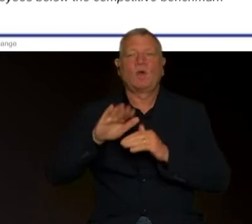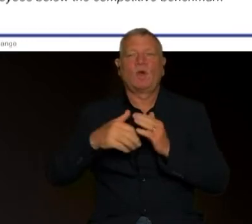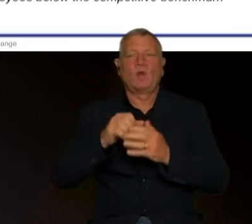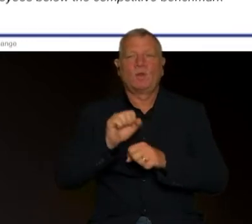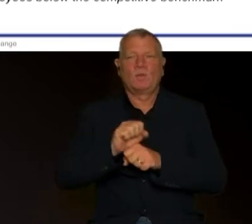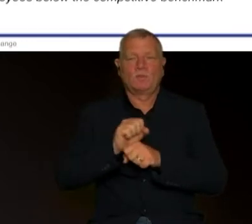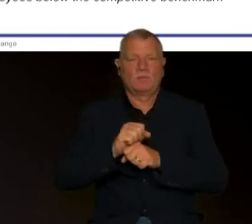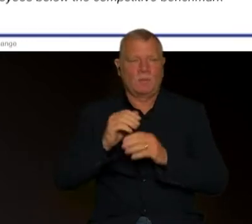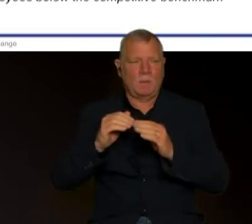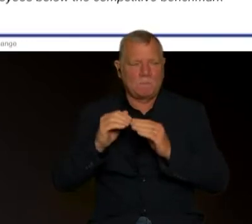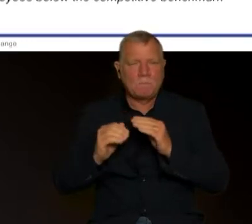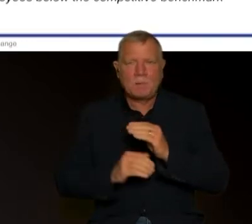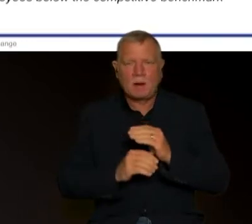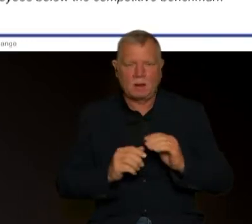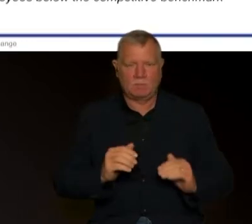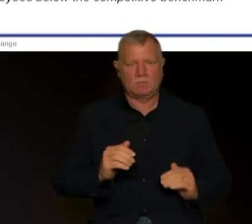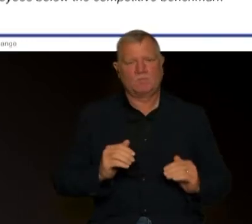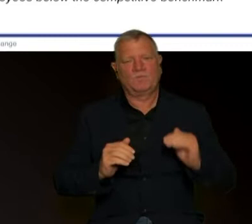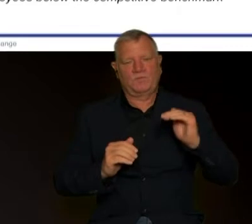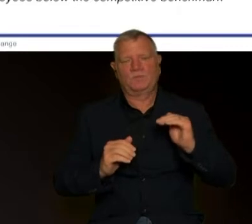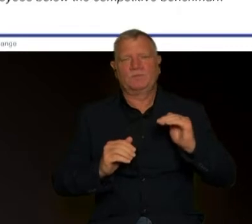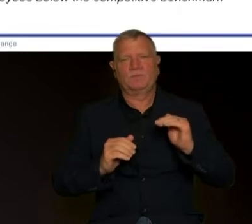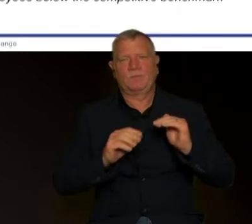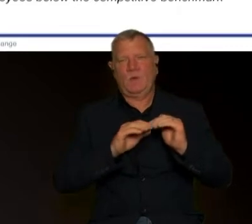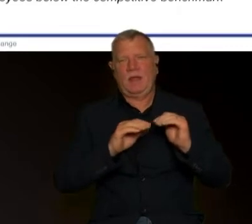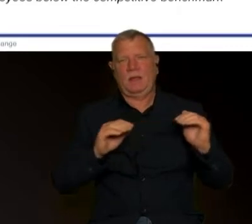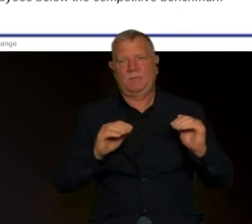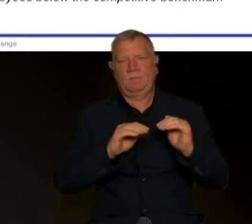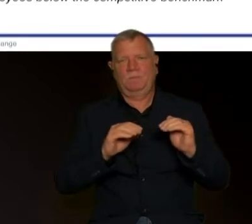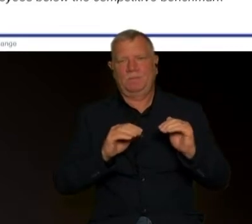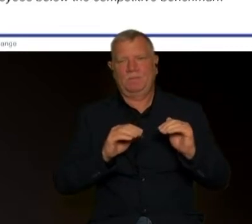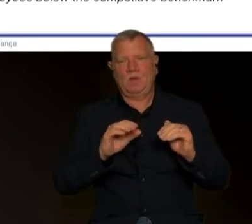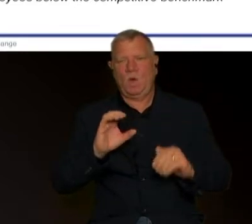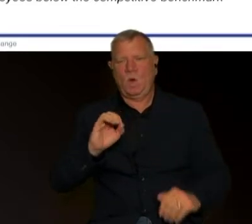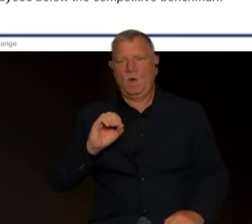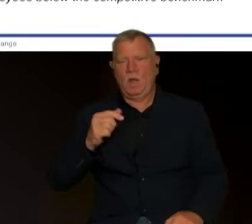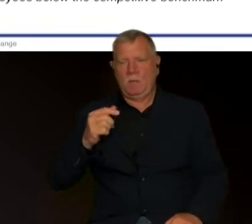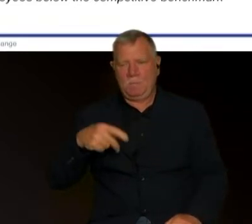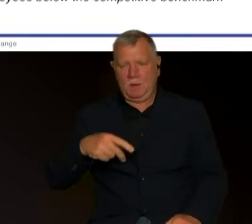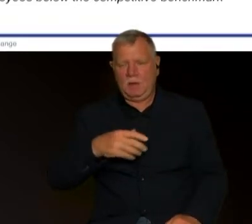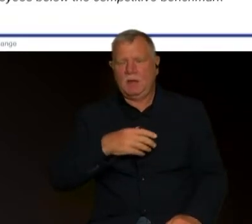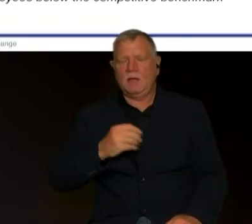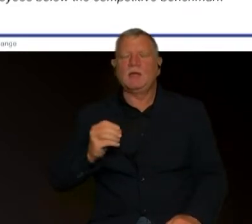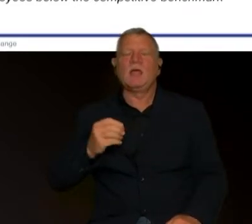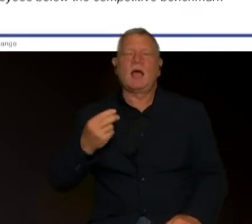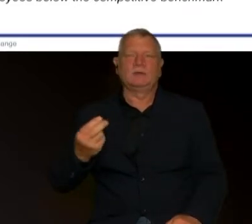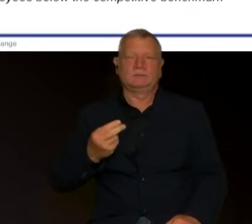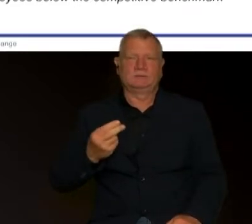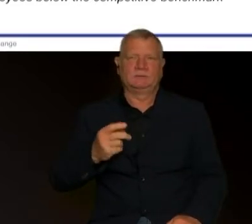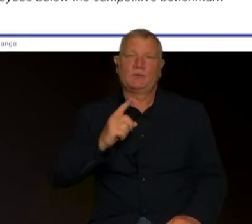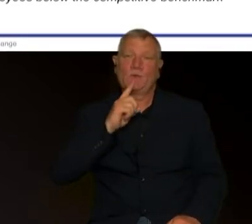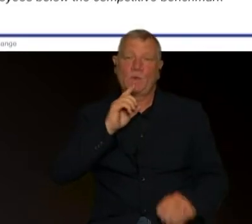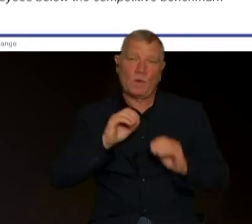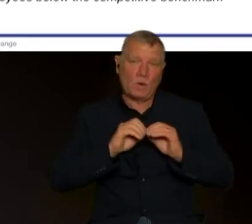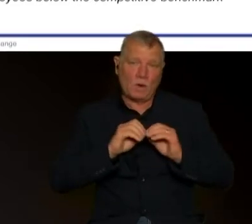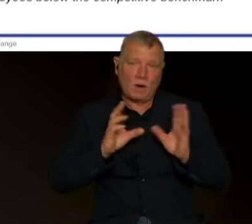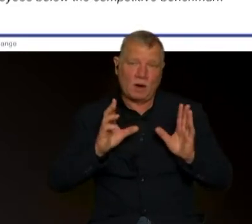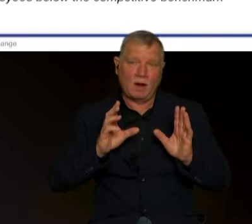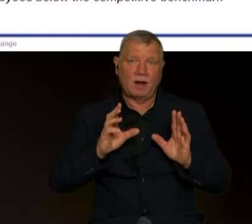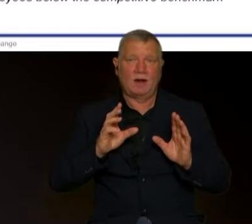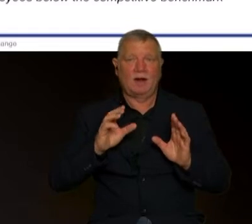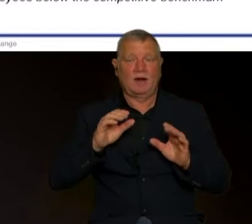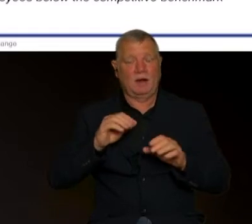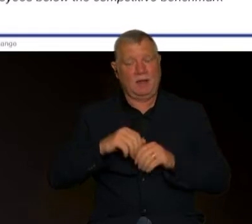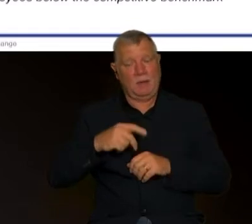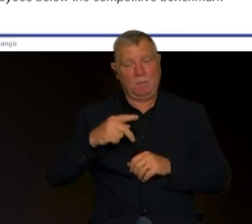that all employees who were below the benchmark were brought up to here, to this point, both in the OMB and the Treasury Departments.